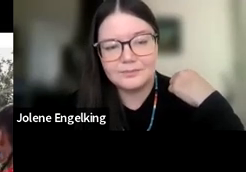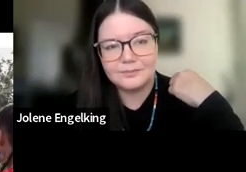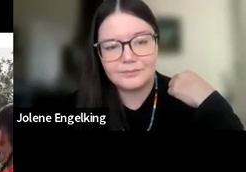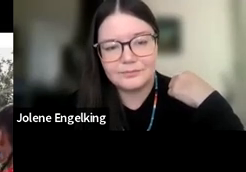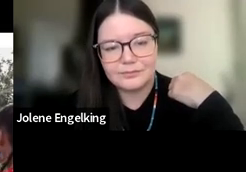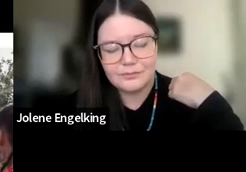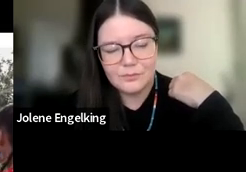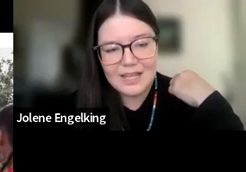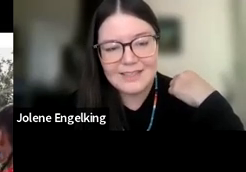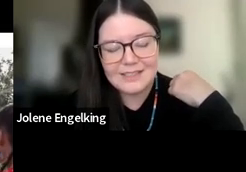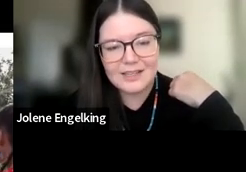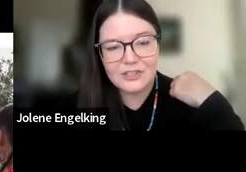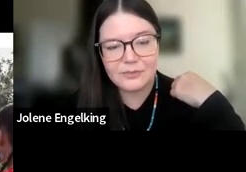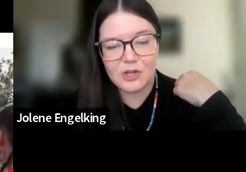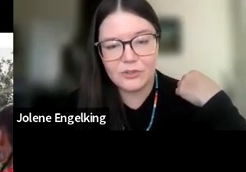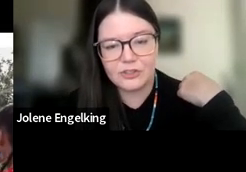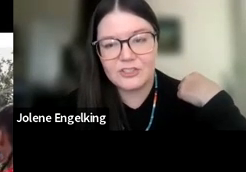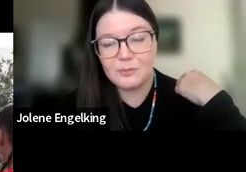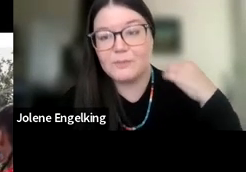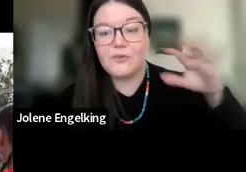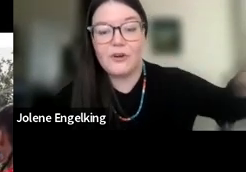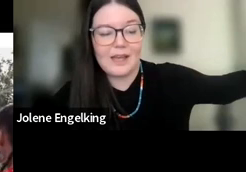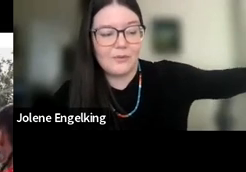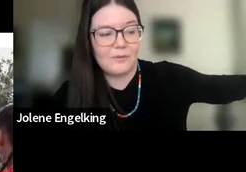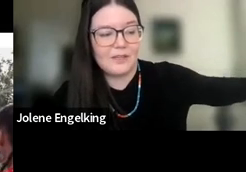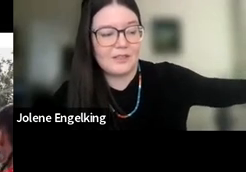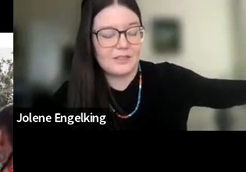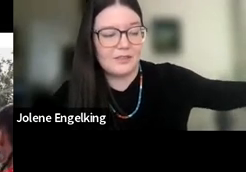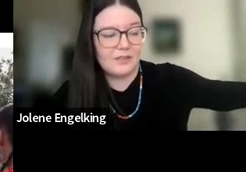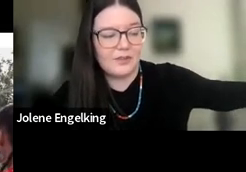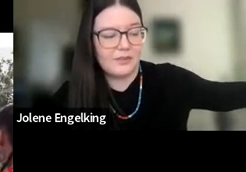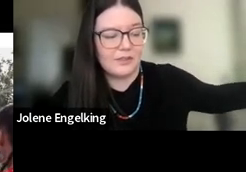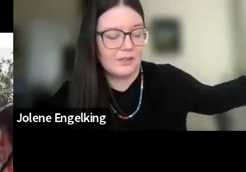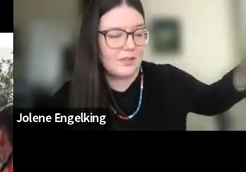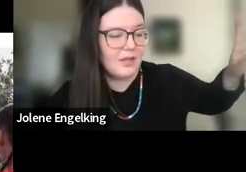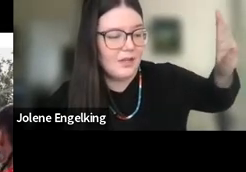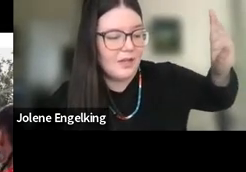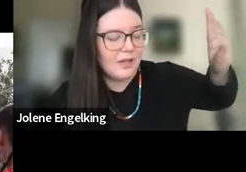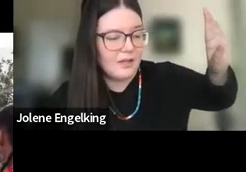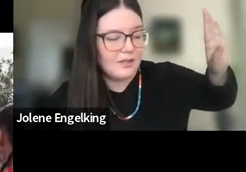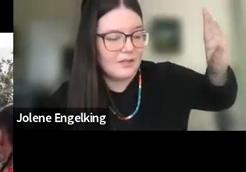That disconnection from culture. So both beforehand, both because of, you know, the